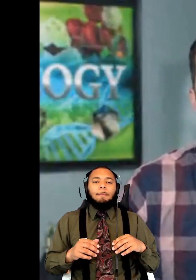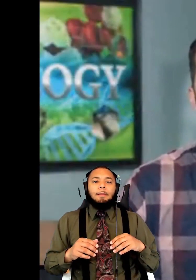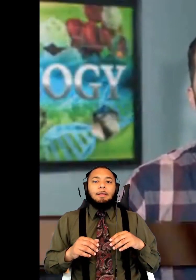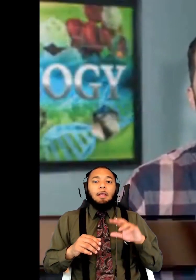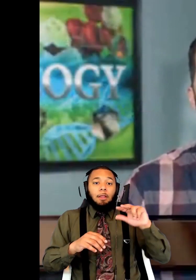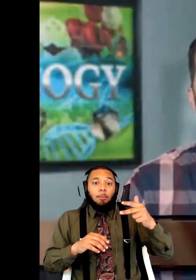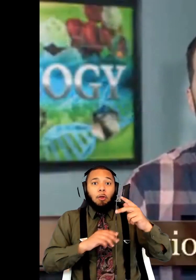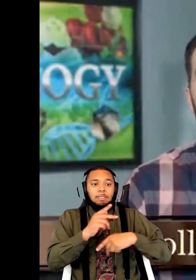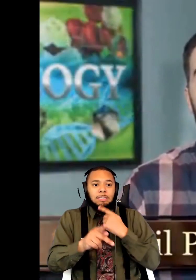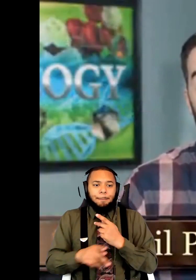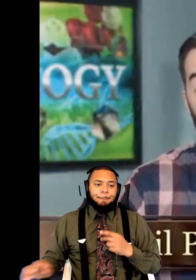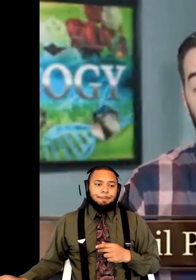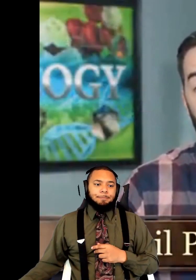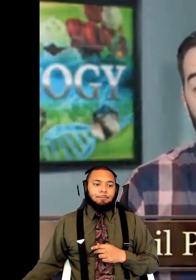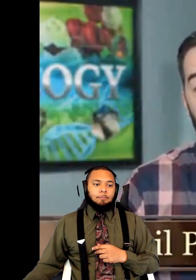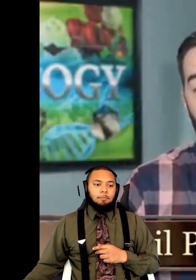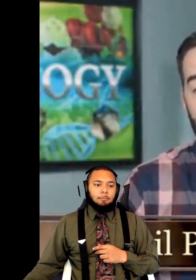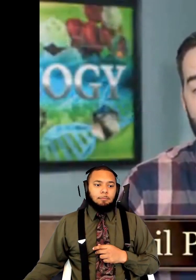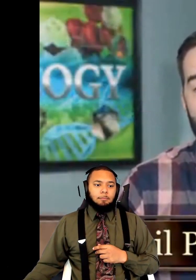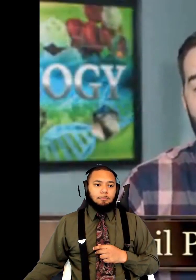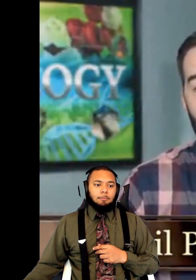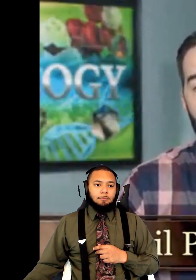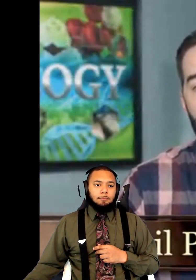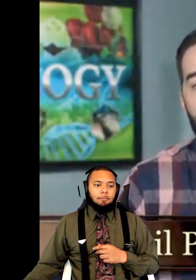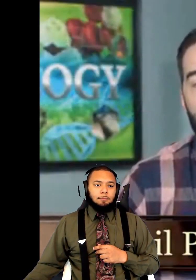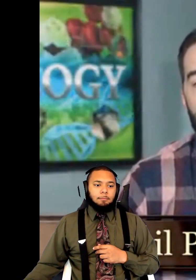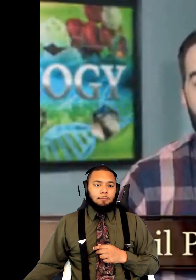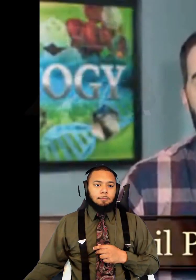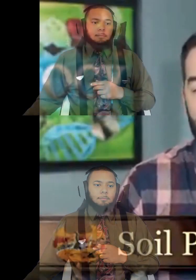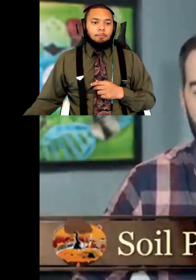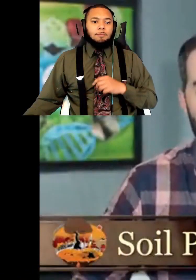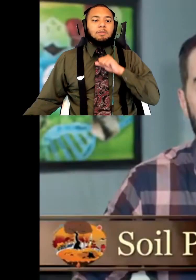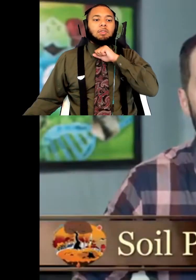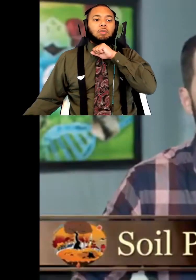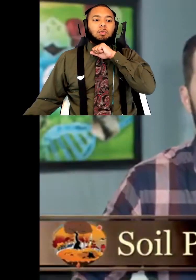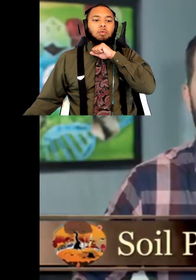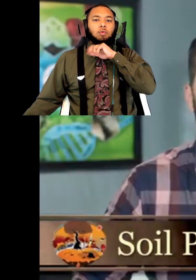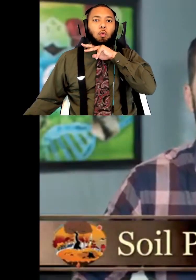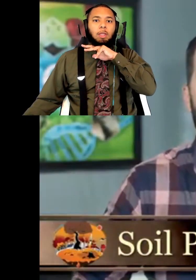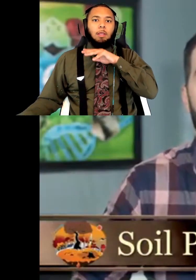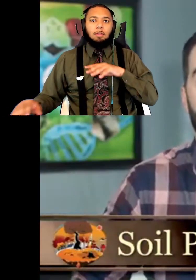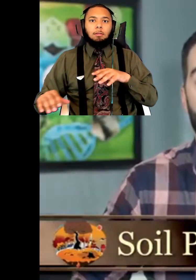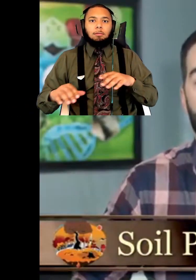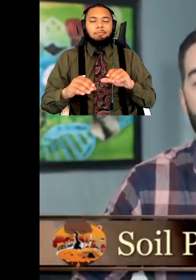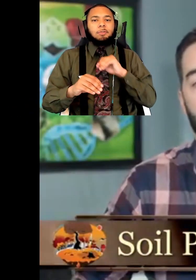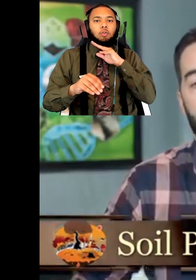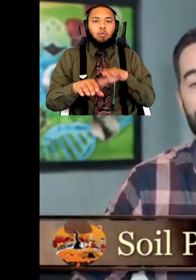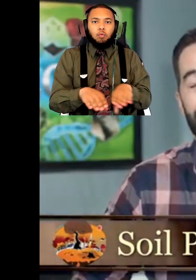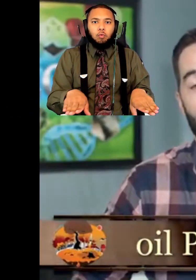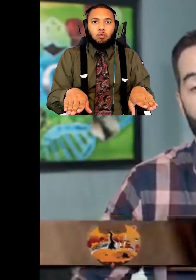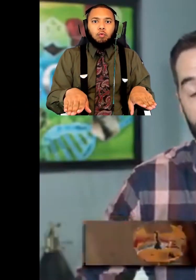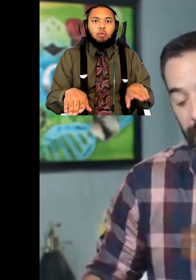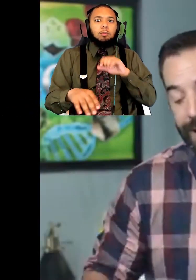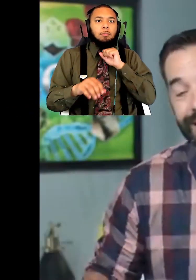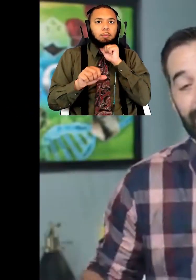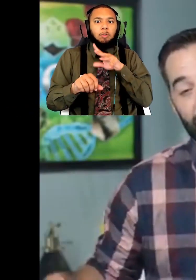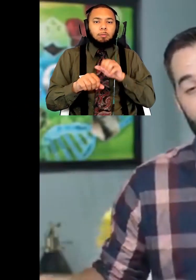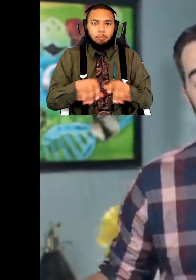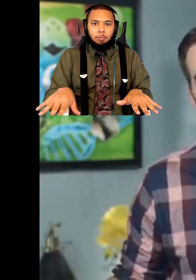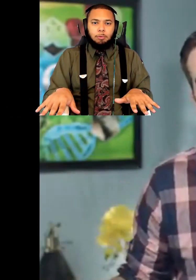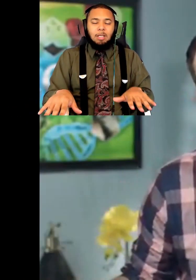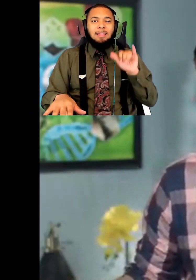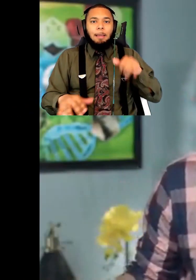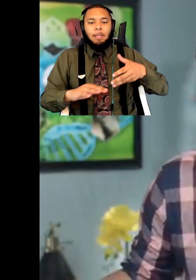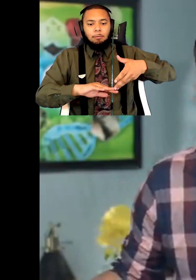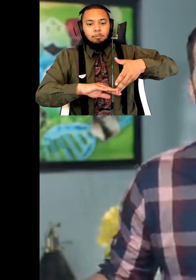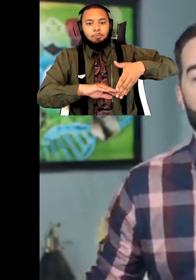pollution that I wanted to discuss is soil pollution. And that is going to be, pollutants of all kinds that wind up to get wind up getting